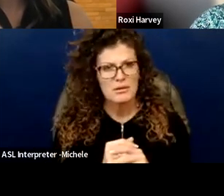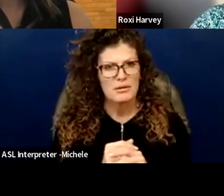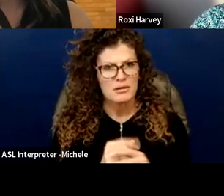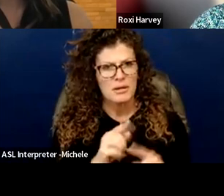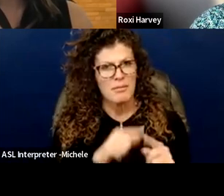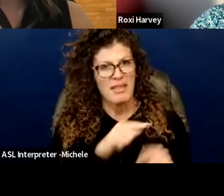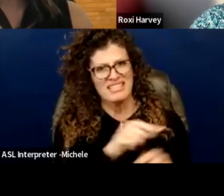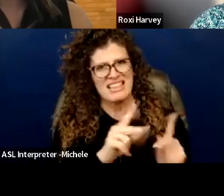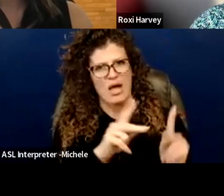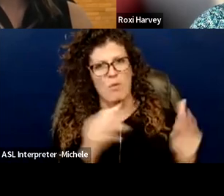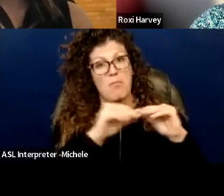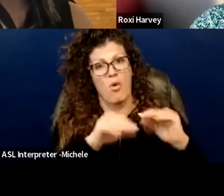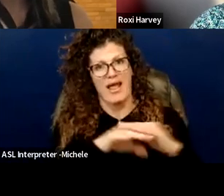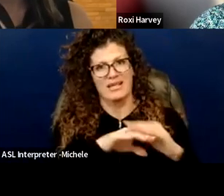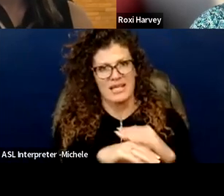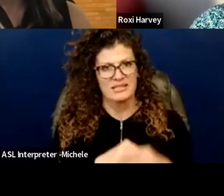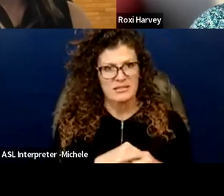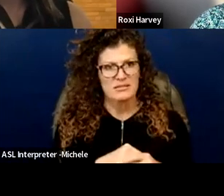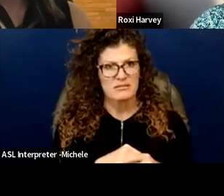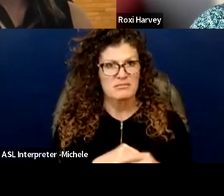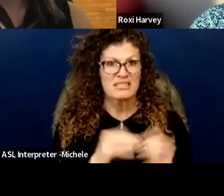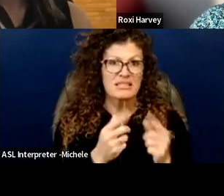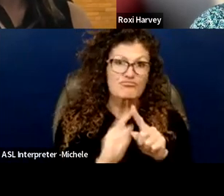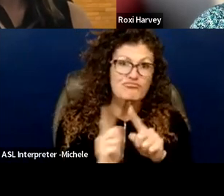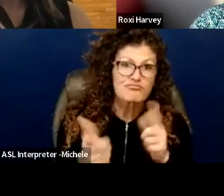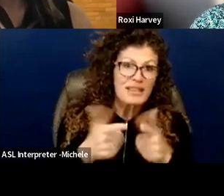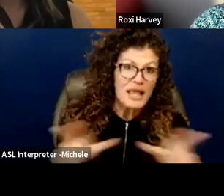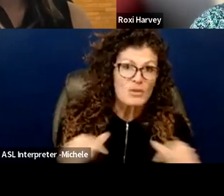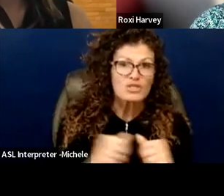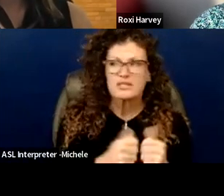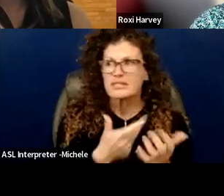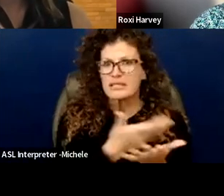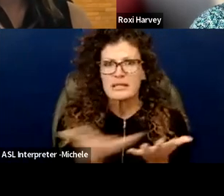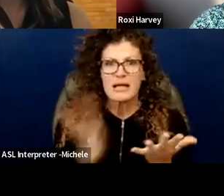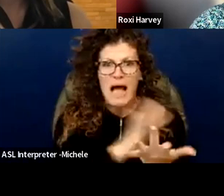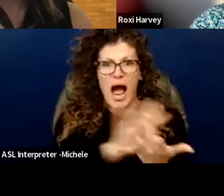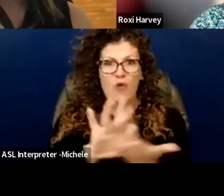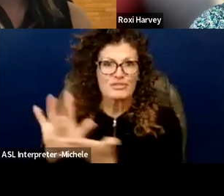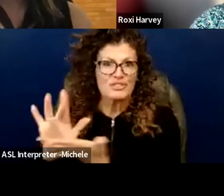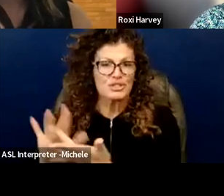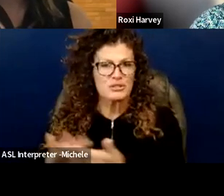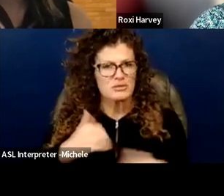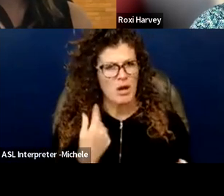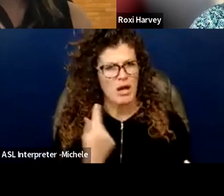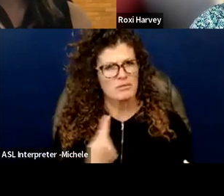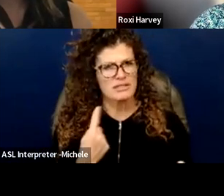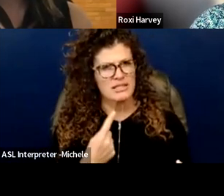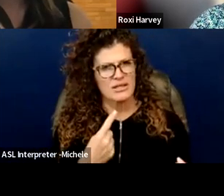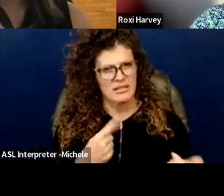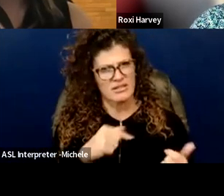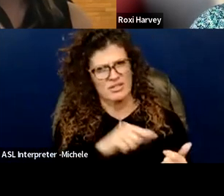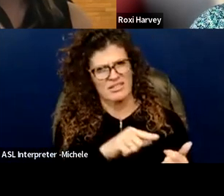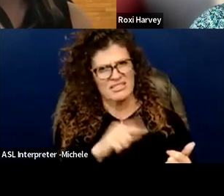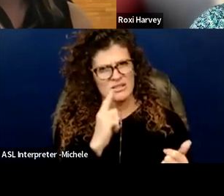more access, right? In languages, in reach, and things like that. So that's why I consider it an important point.